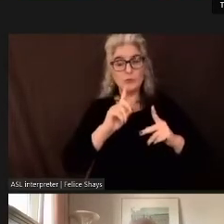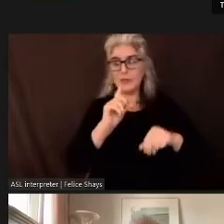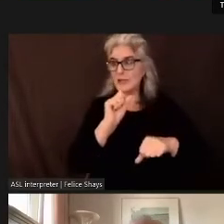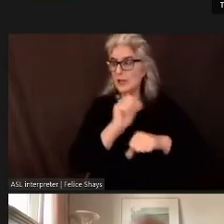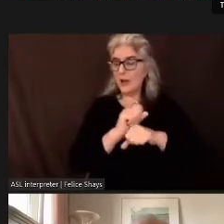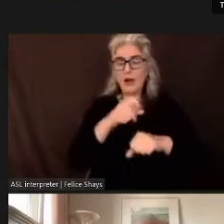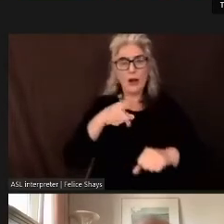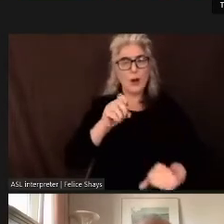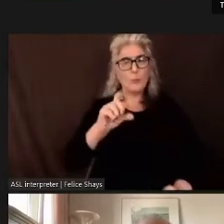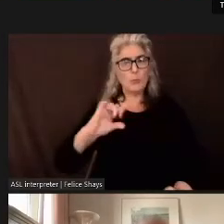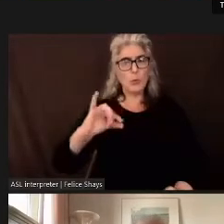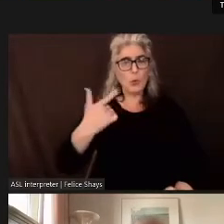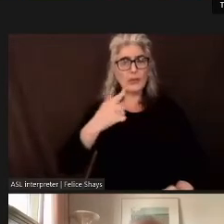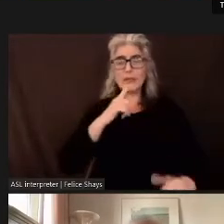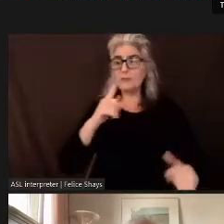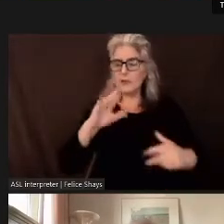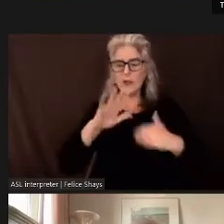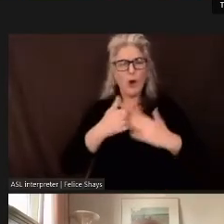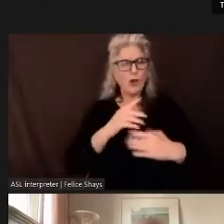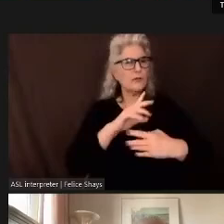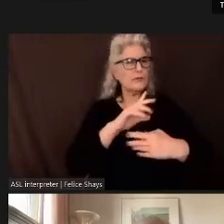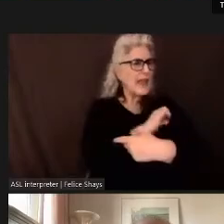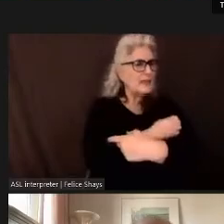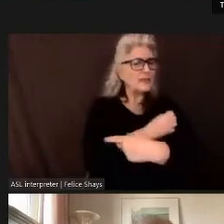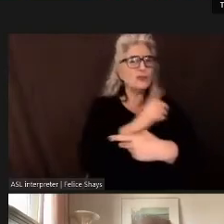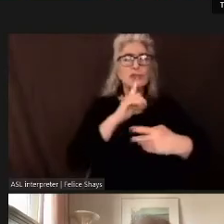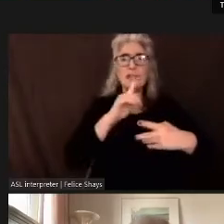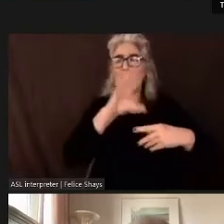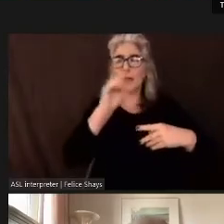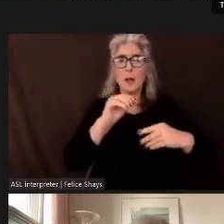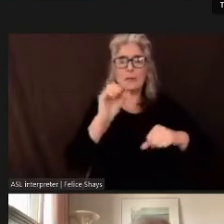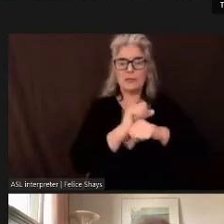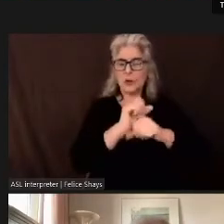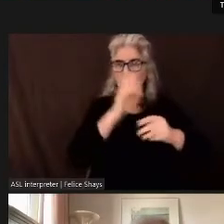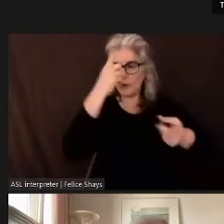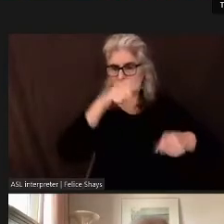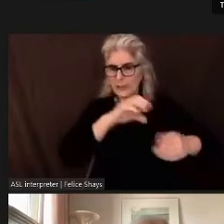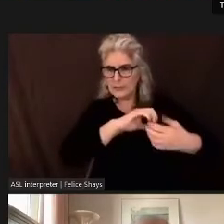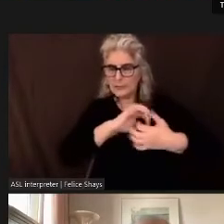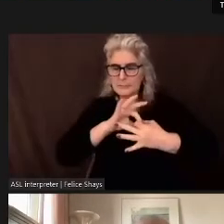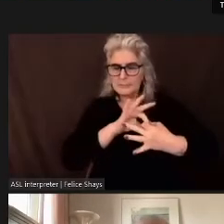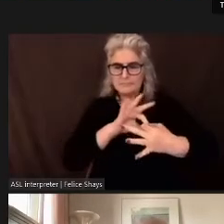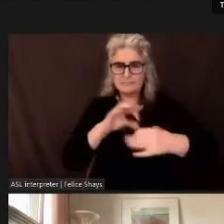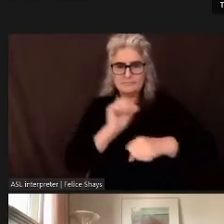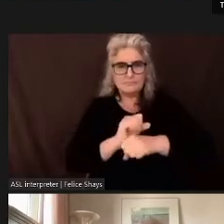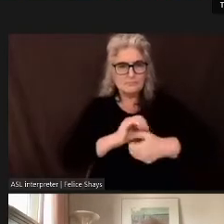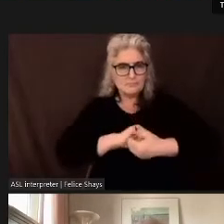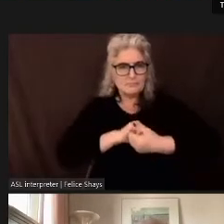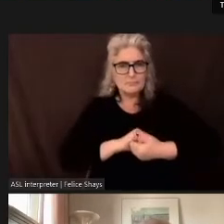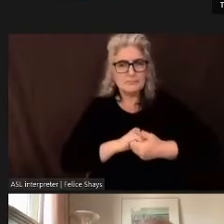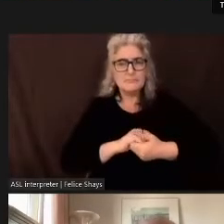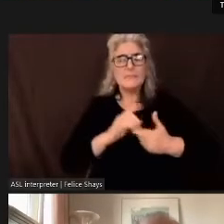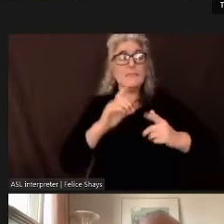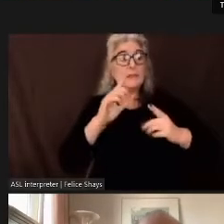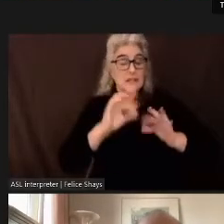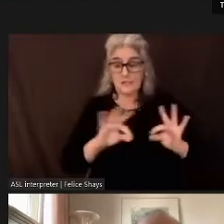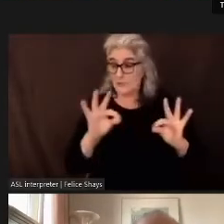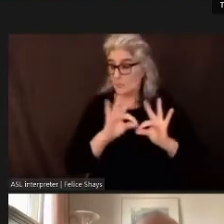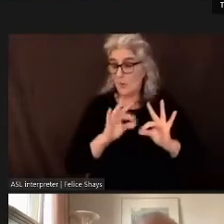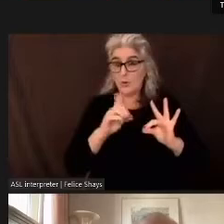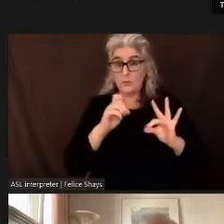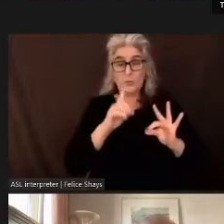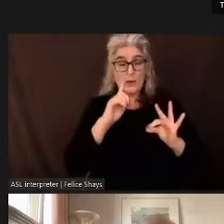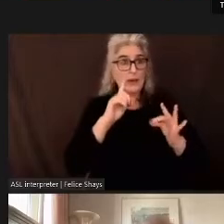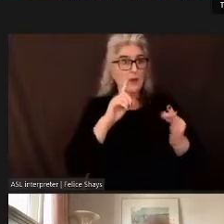And in a lot of cities, it's going to also become more and more necessary as we continue to face the impacts of climate change,